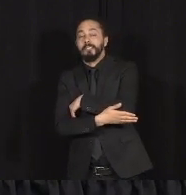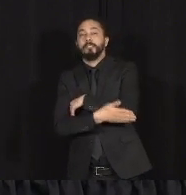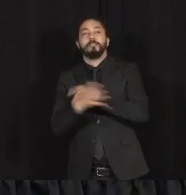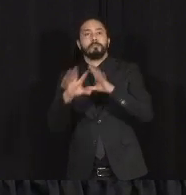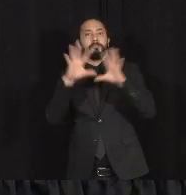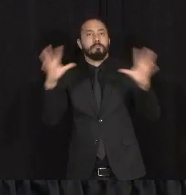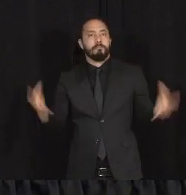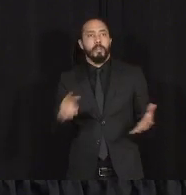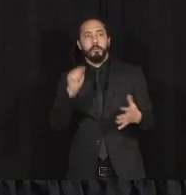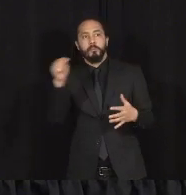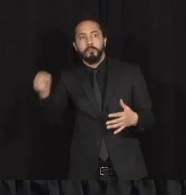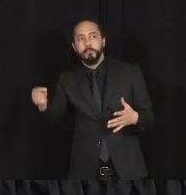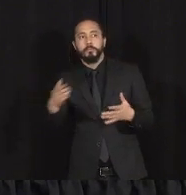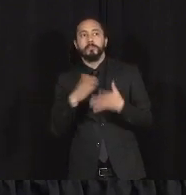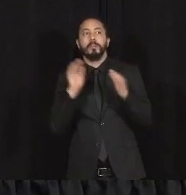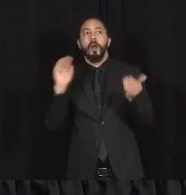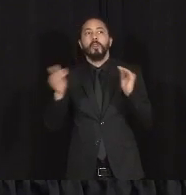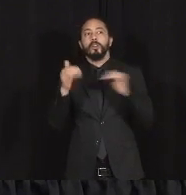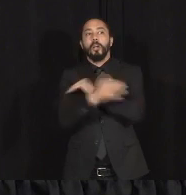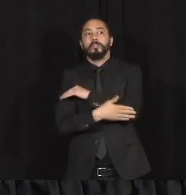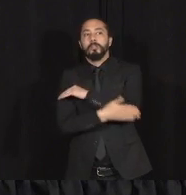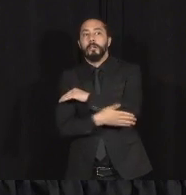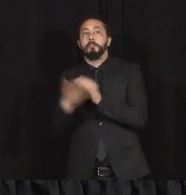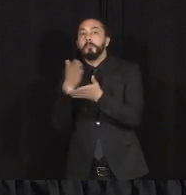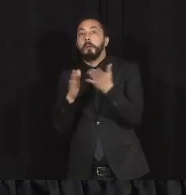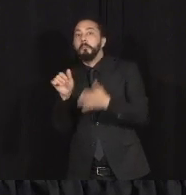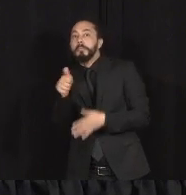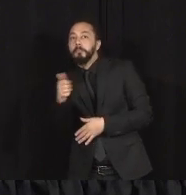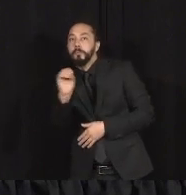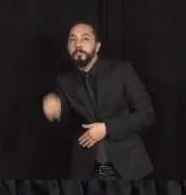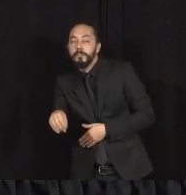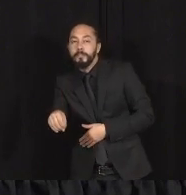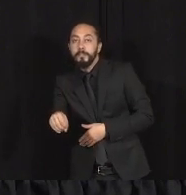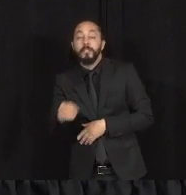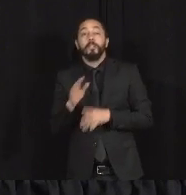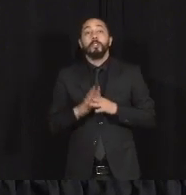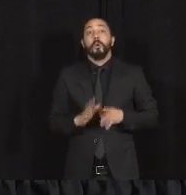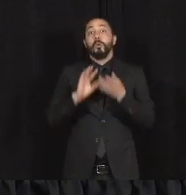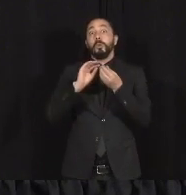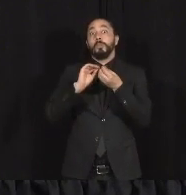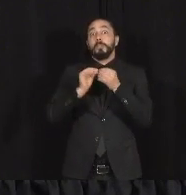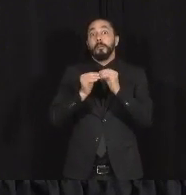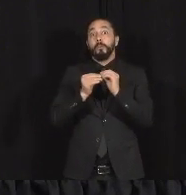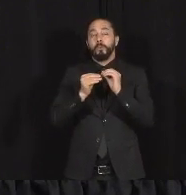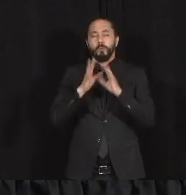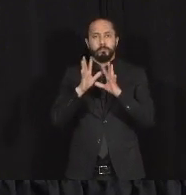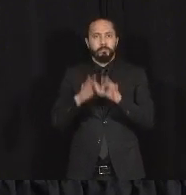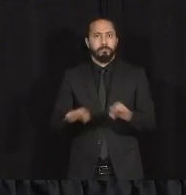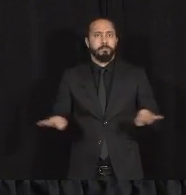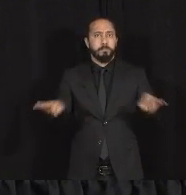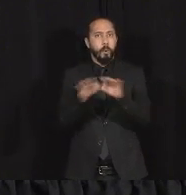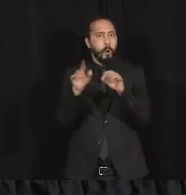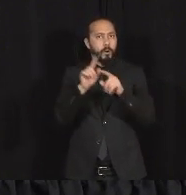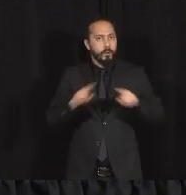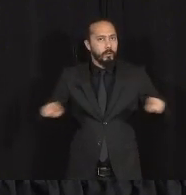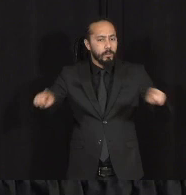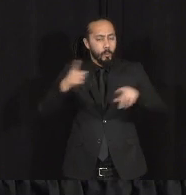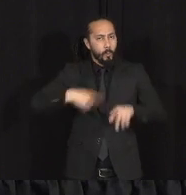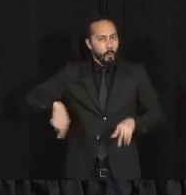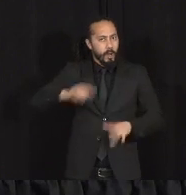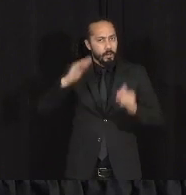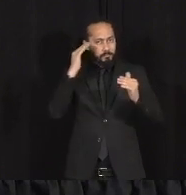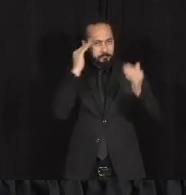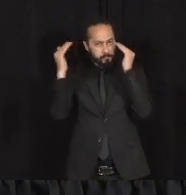These are very important figures for us all to be familiar with, because it tells us that we must